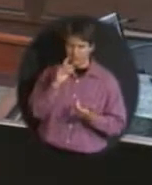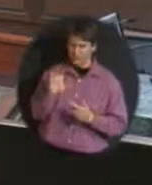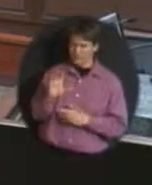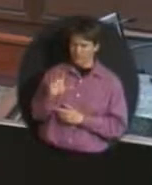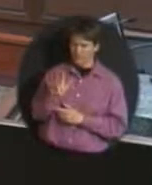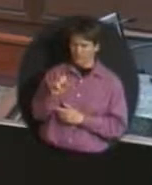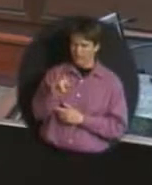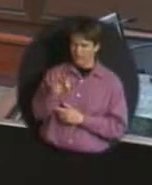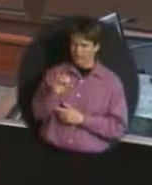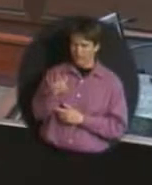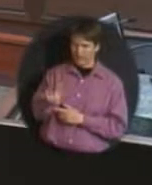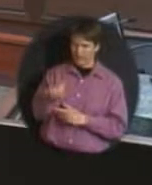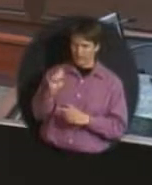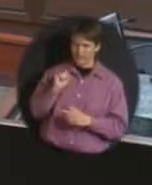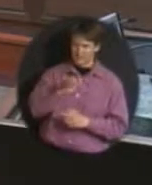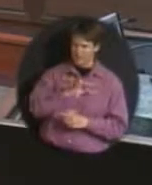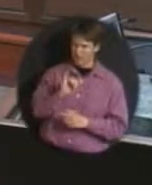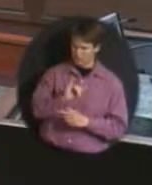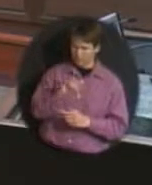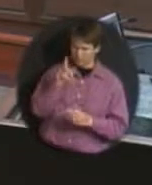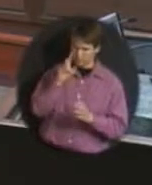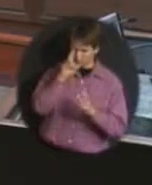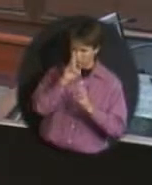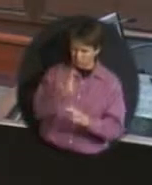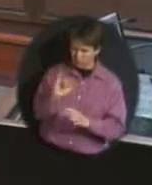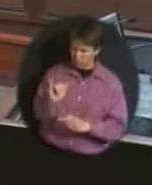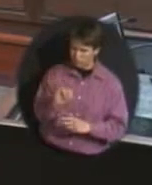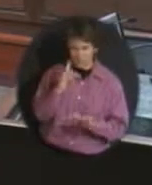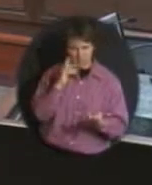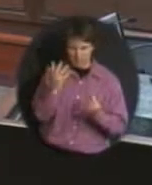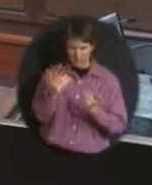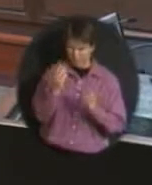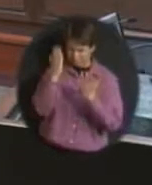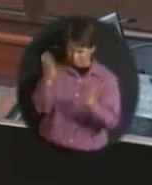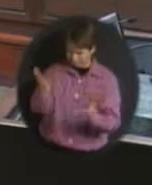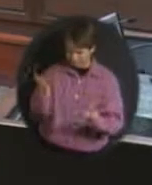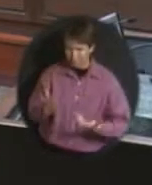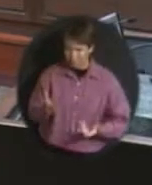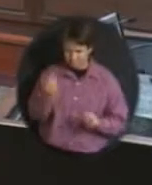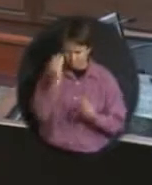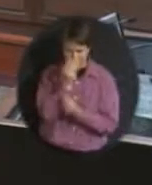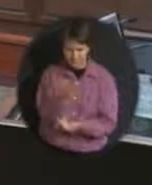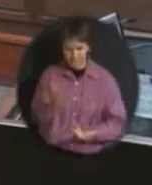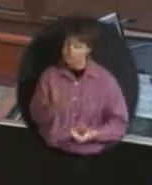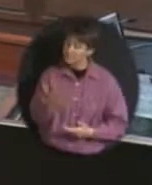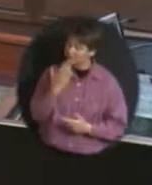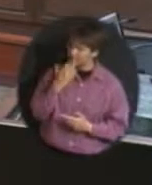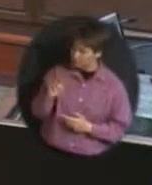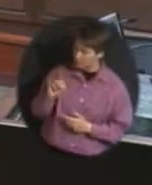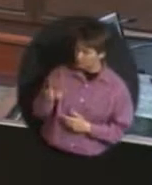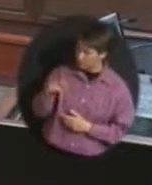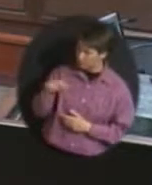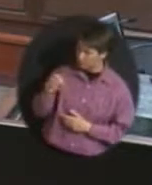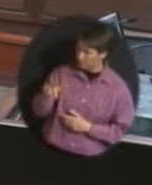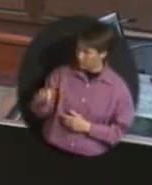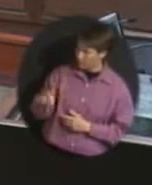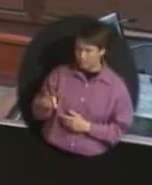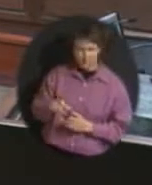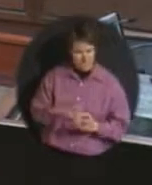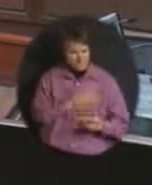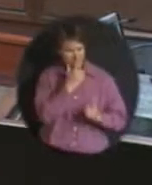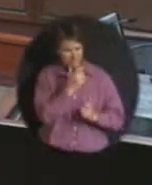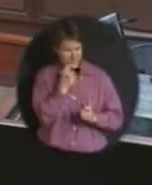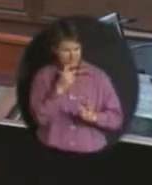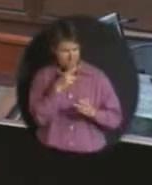staff gets recognized also as well. So just want to point those things out. Thank you, Mr. Poland. That's timely that you should mention